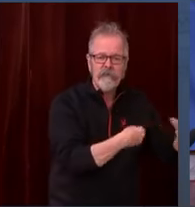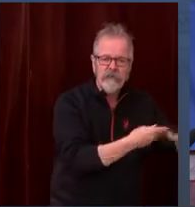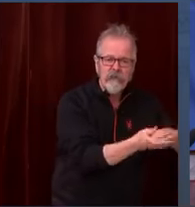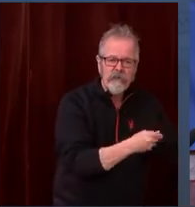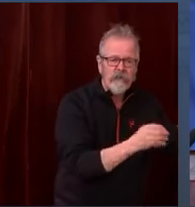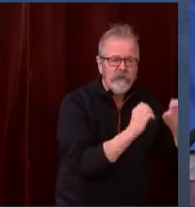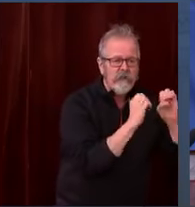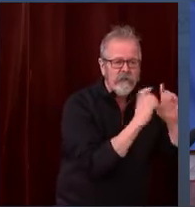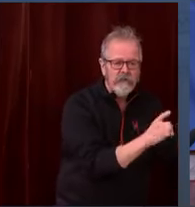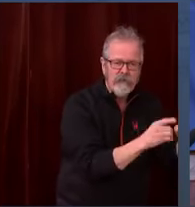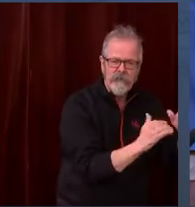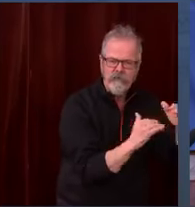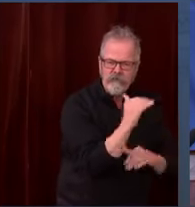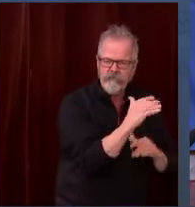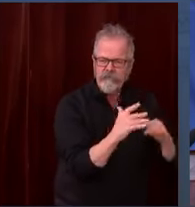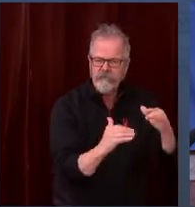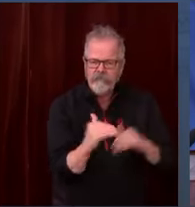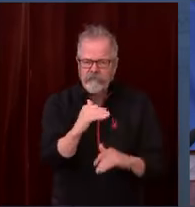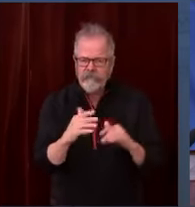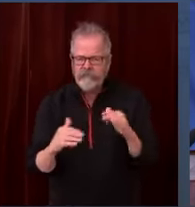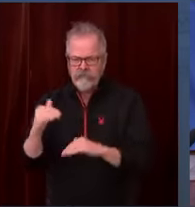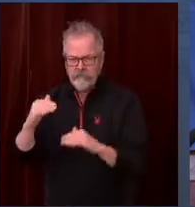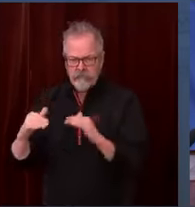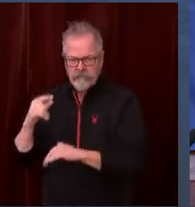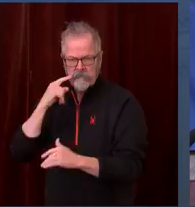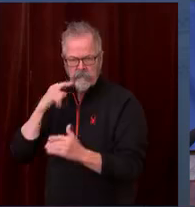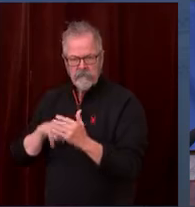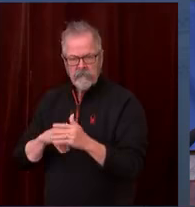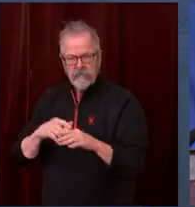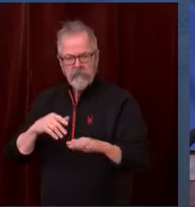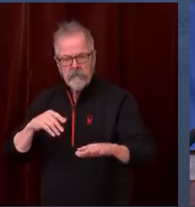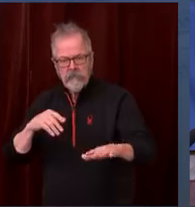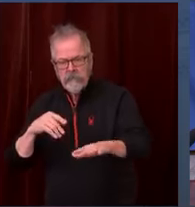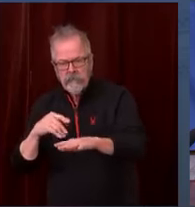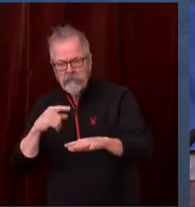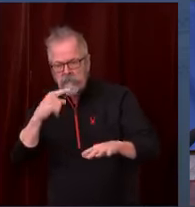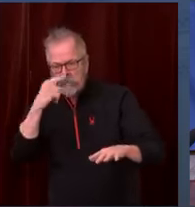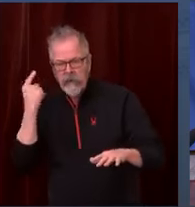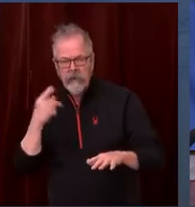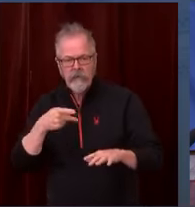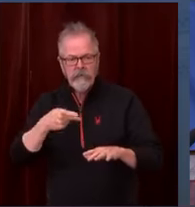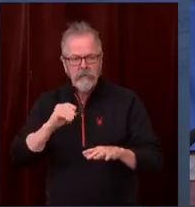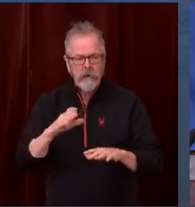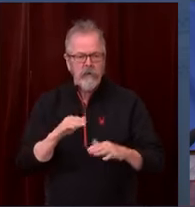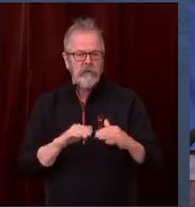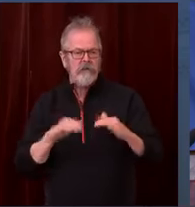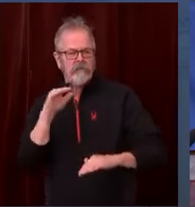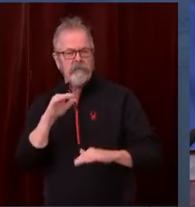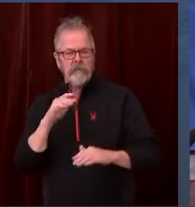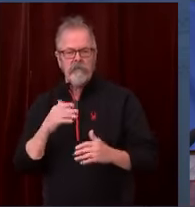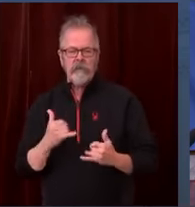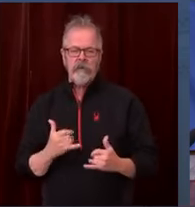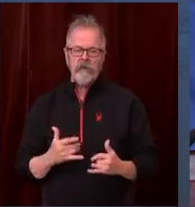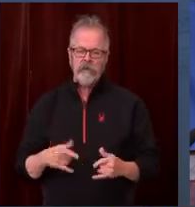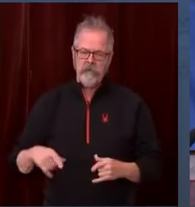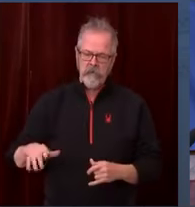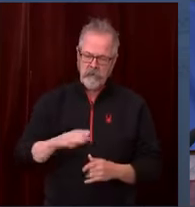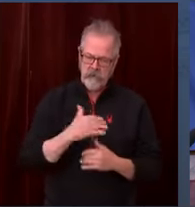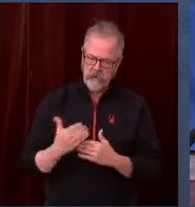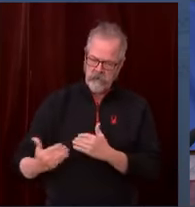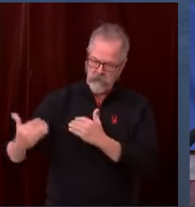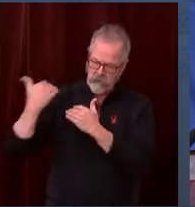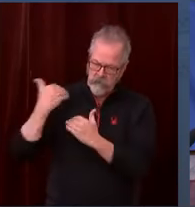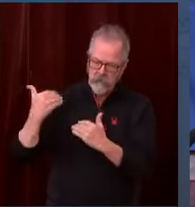have a moral mandate here in Washington State to acknowledge these hard truths and lay the solid foundation needed to correct